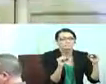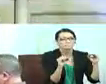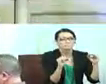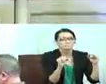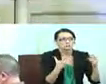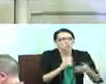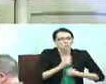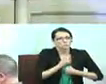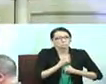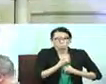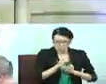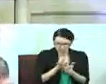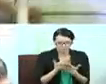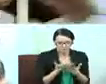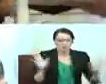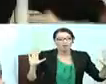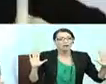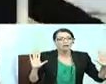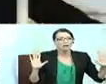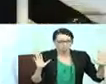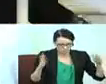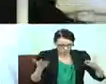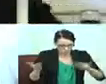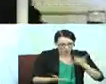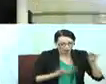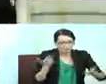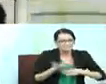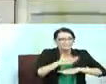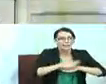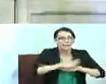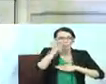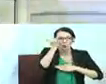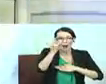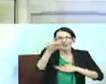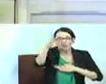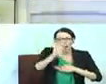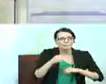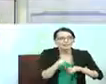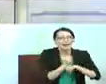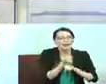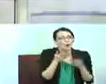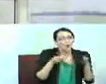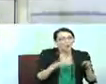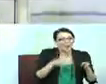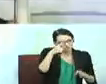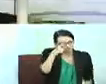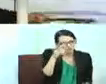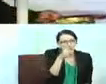are welcomed at this table because God has made a way for you.